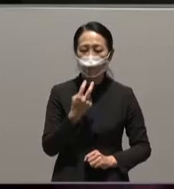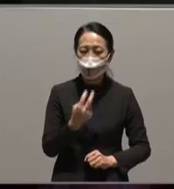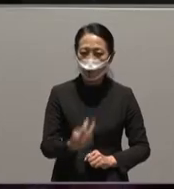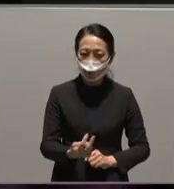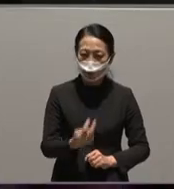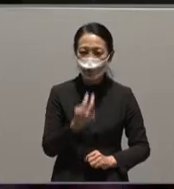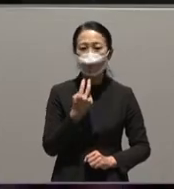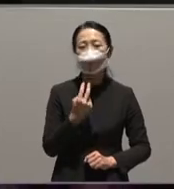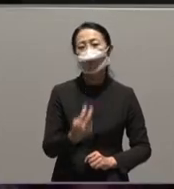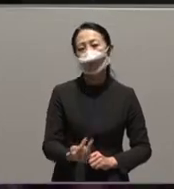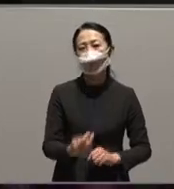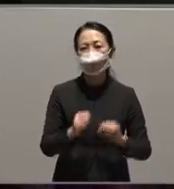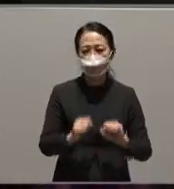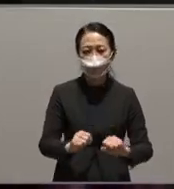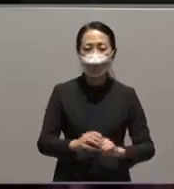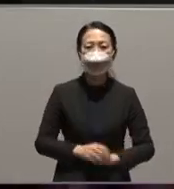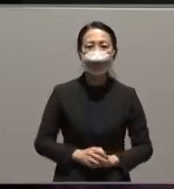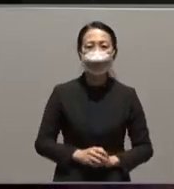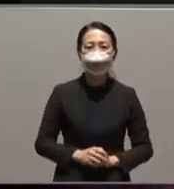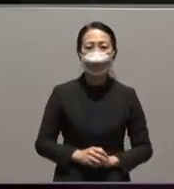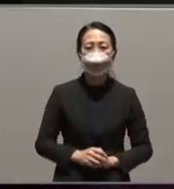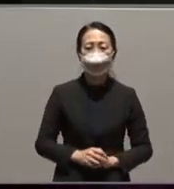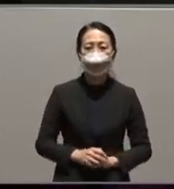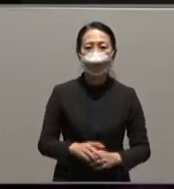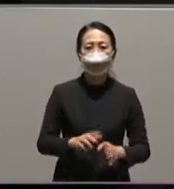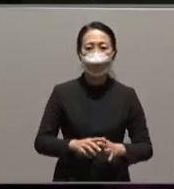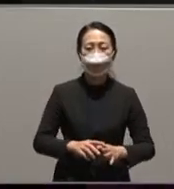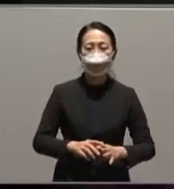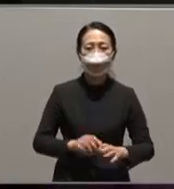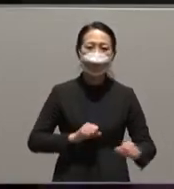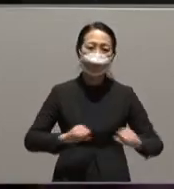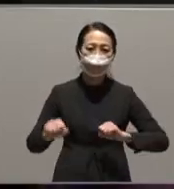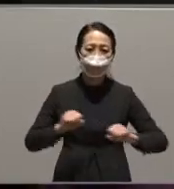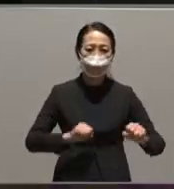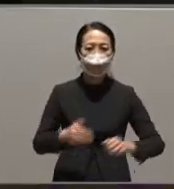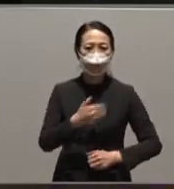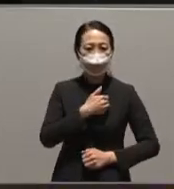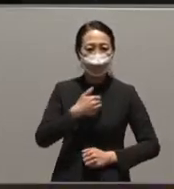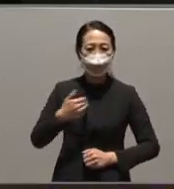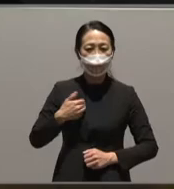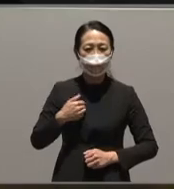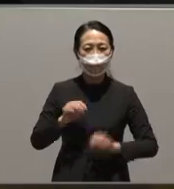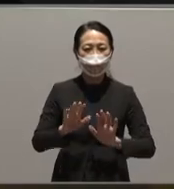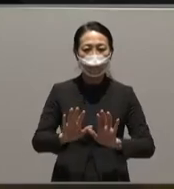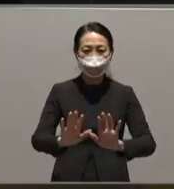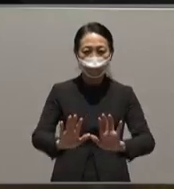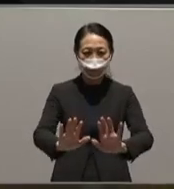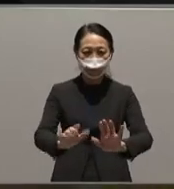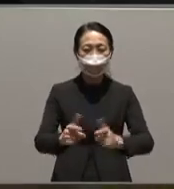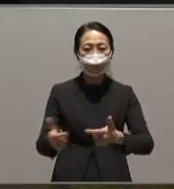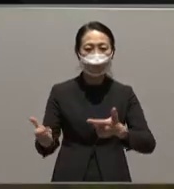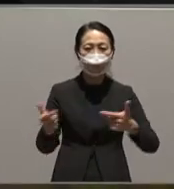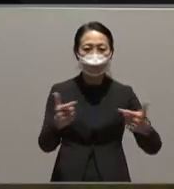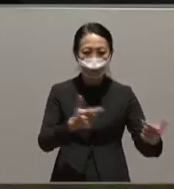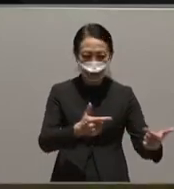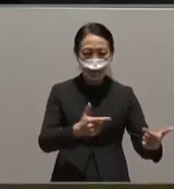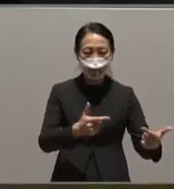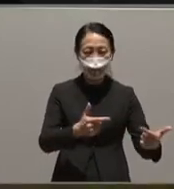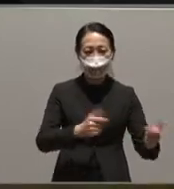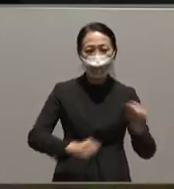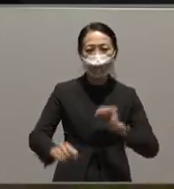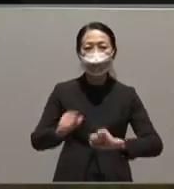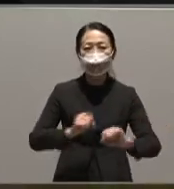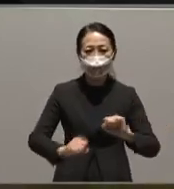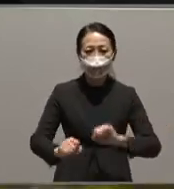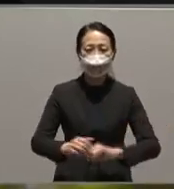some exercise like Tai Chi, very slow exercise. Yeah, okay. And we're breathing?